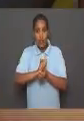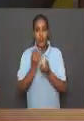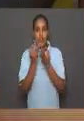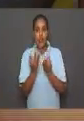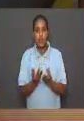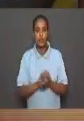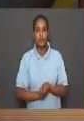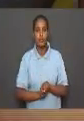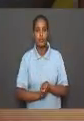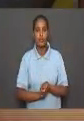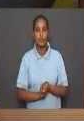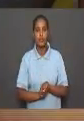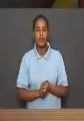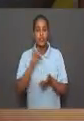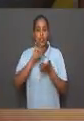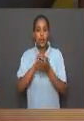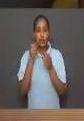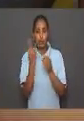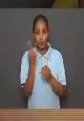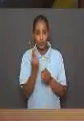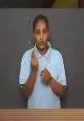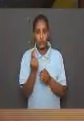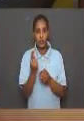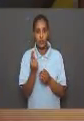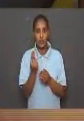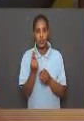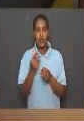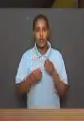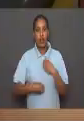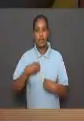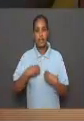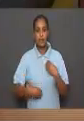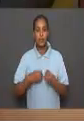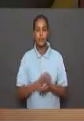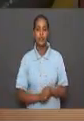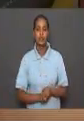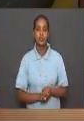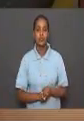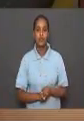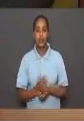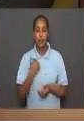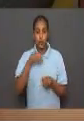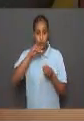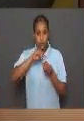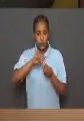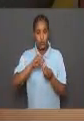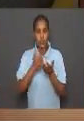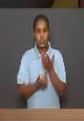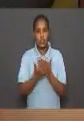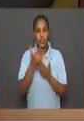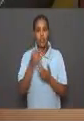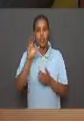form that can be used by an organism. We also discussed